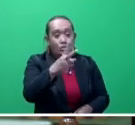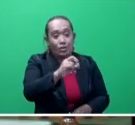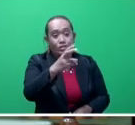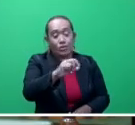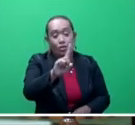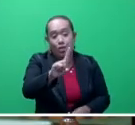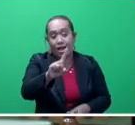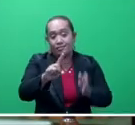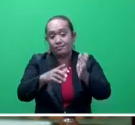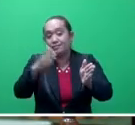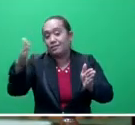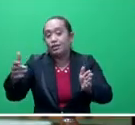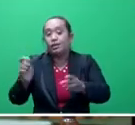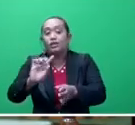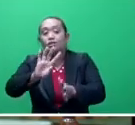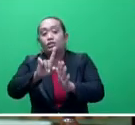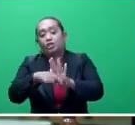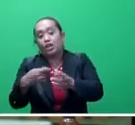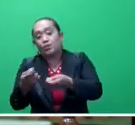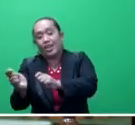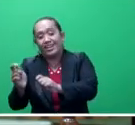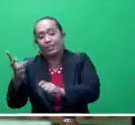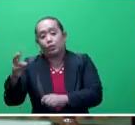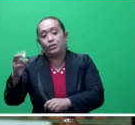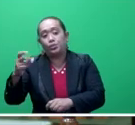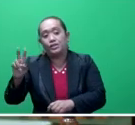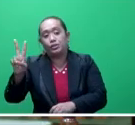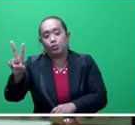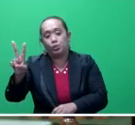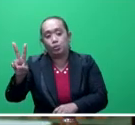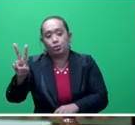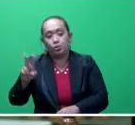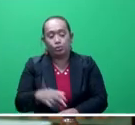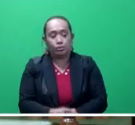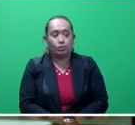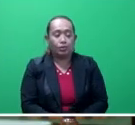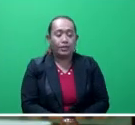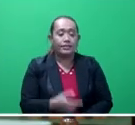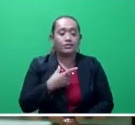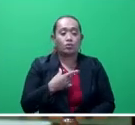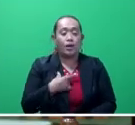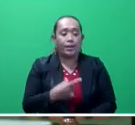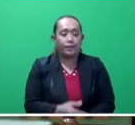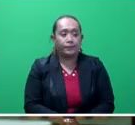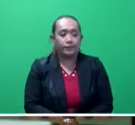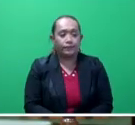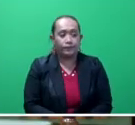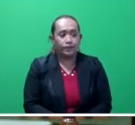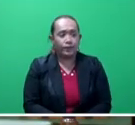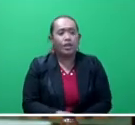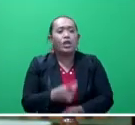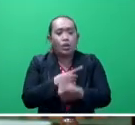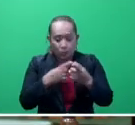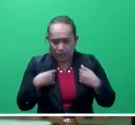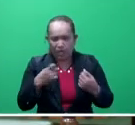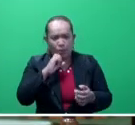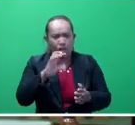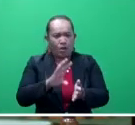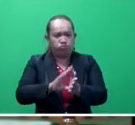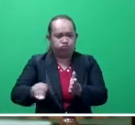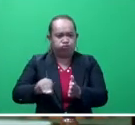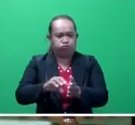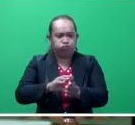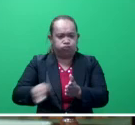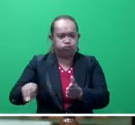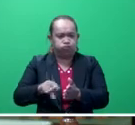that businesses, particularly in the tourism sector, have had their vehicles parked due to border closures. So we'll be waiving all arrears for vehicles that have been